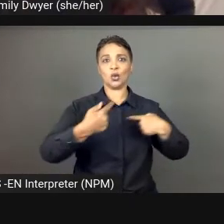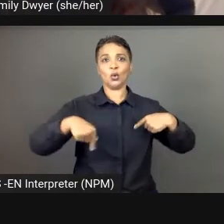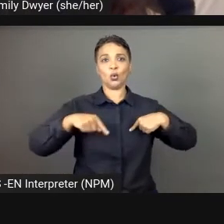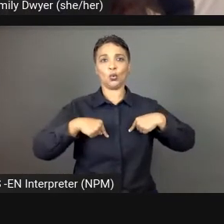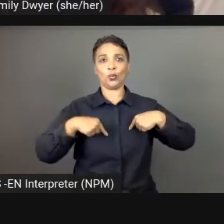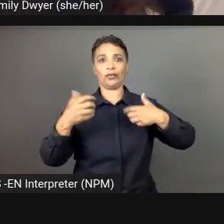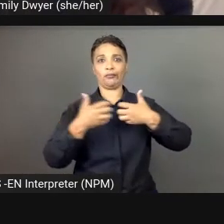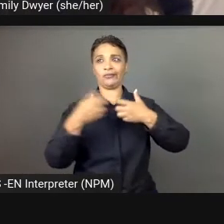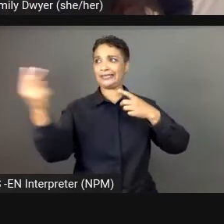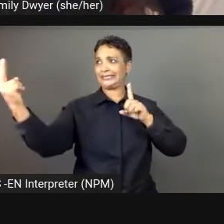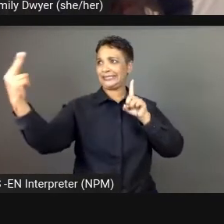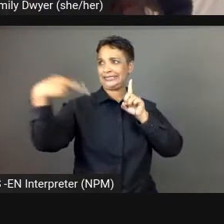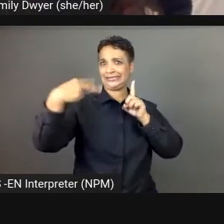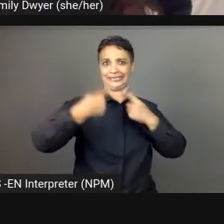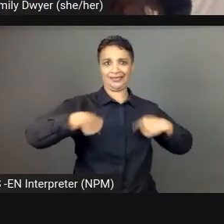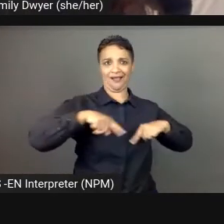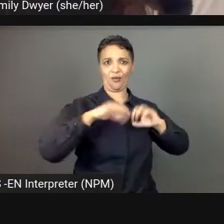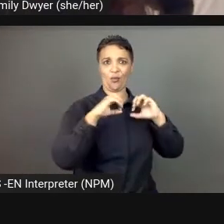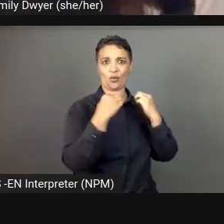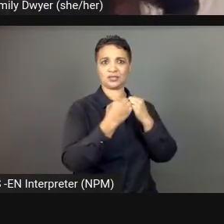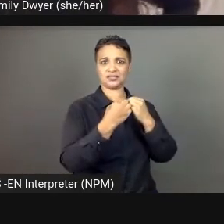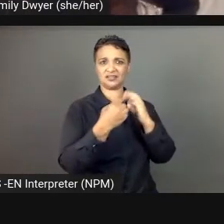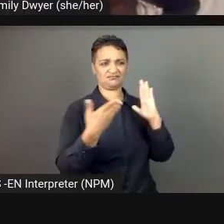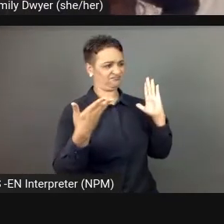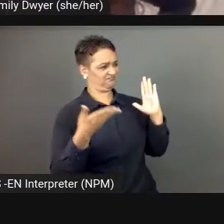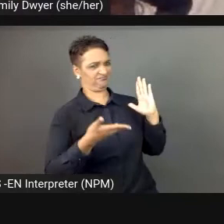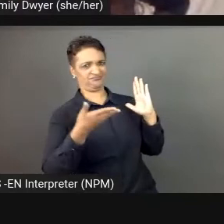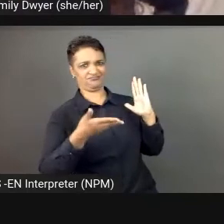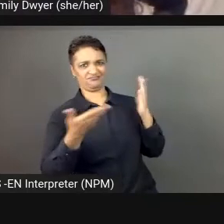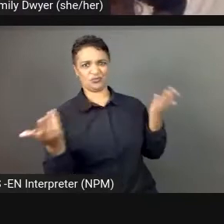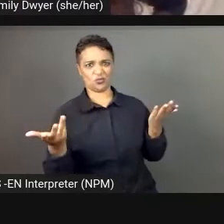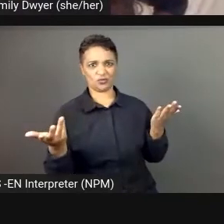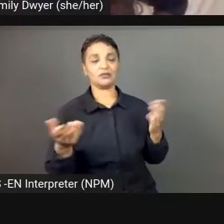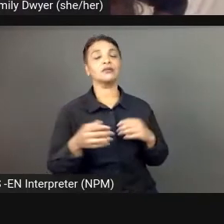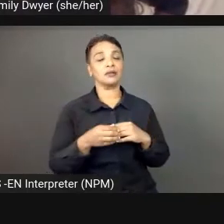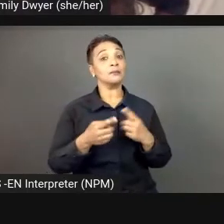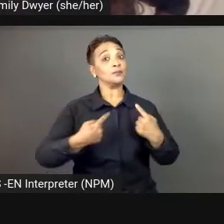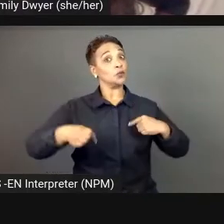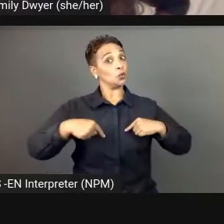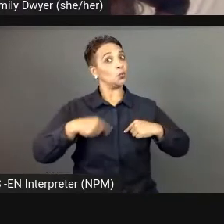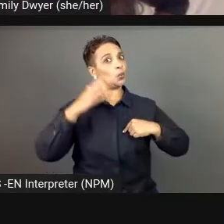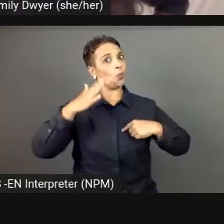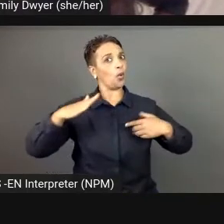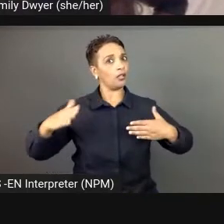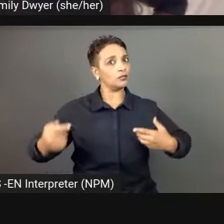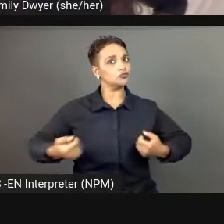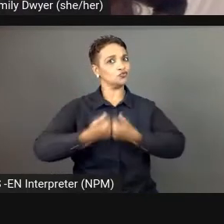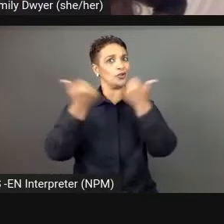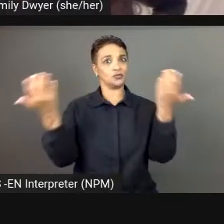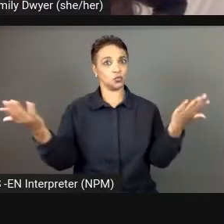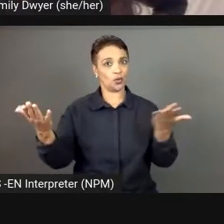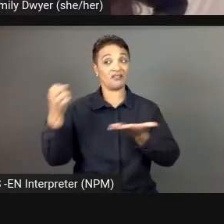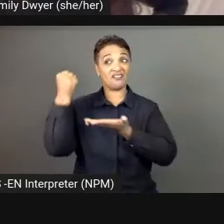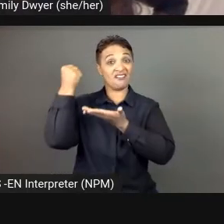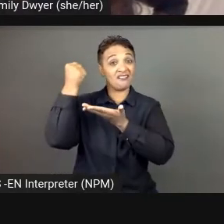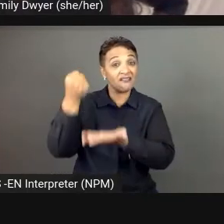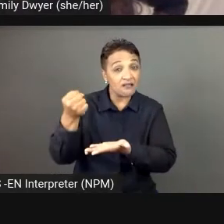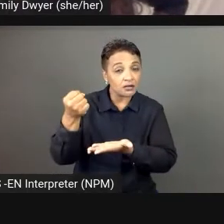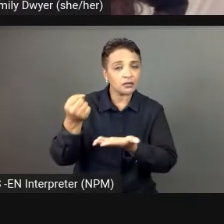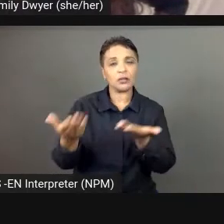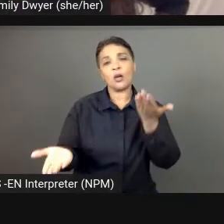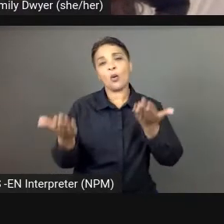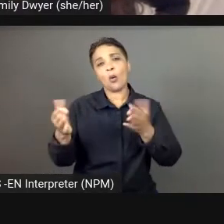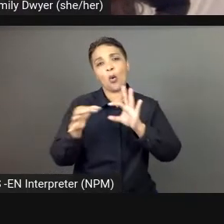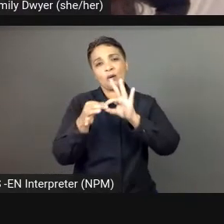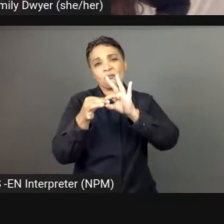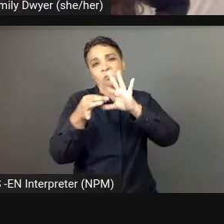may mean that in doing that, we will have challenges related to funding or relationships. And we need to